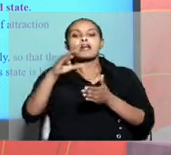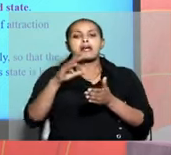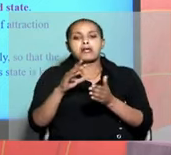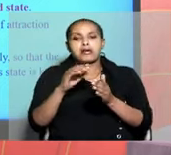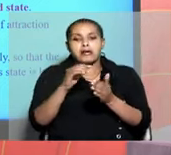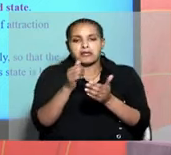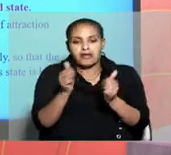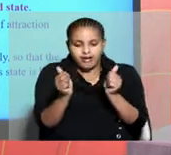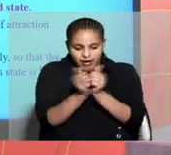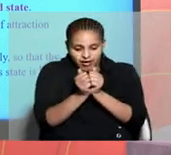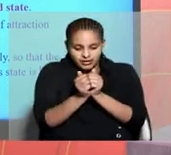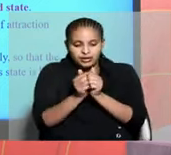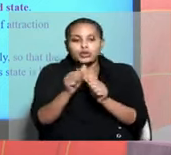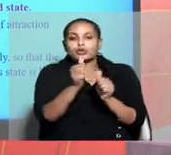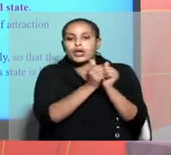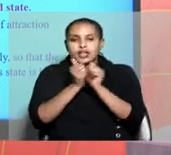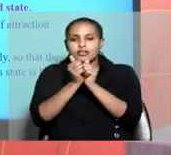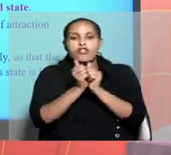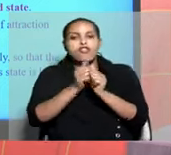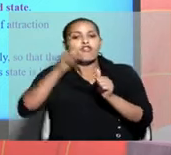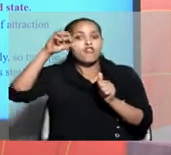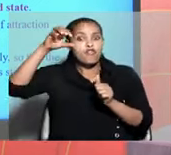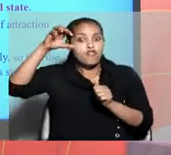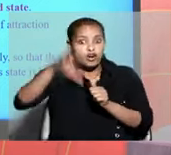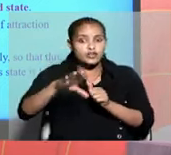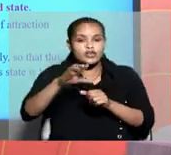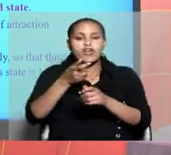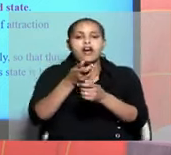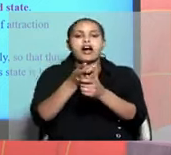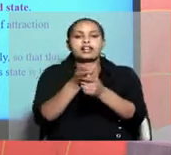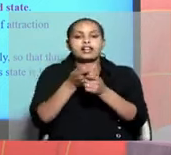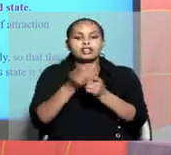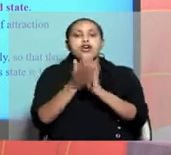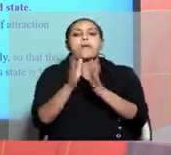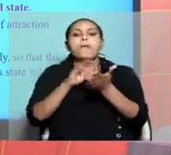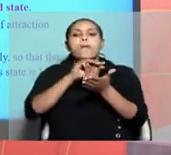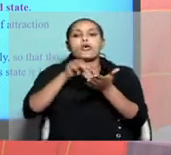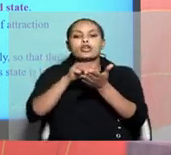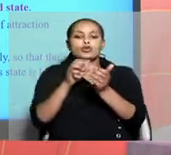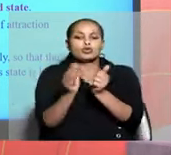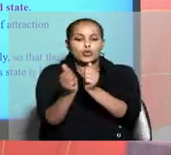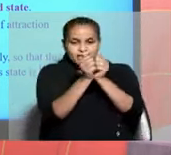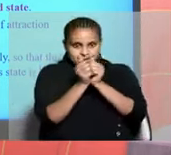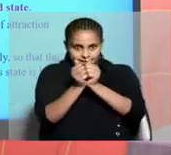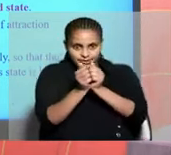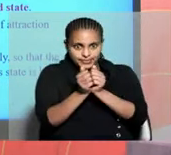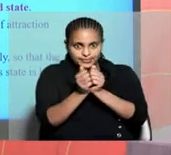held together. Force of attraction held molecules together